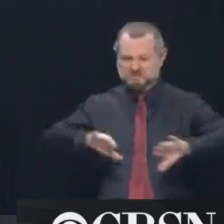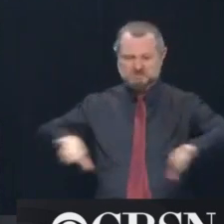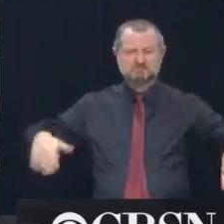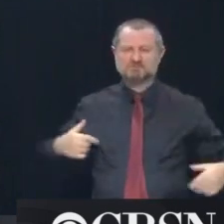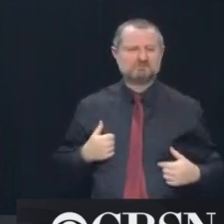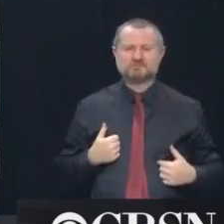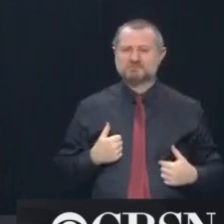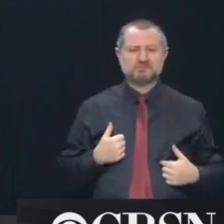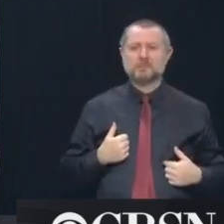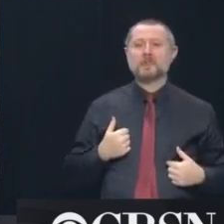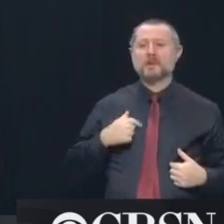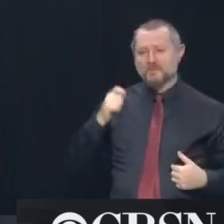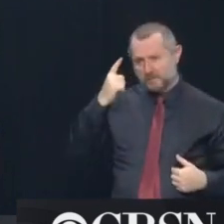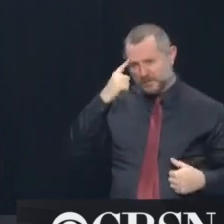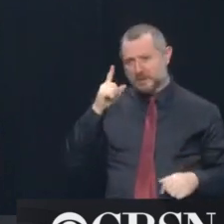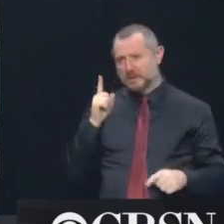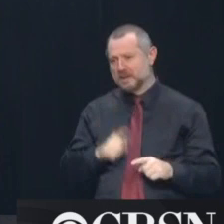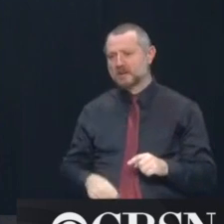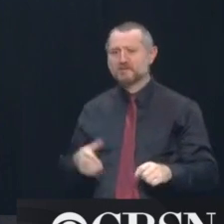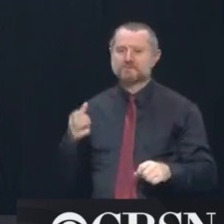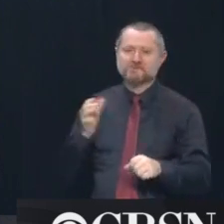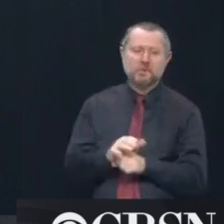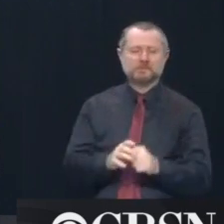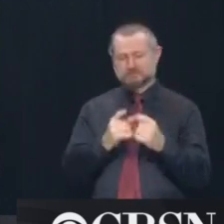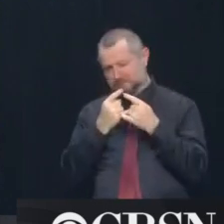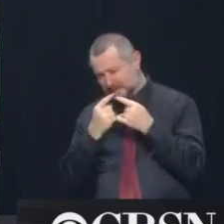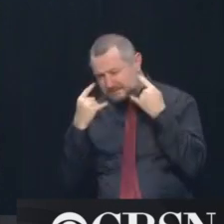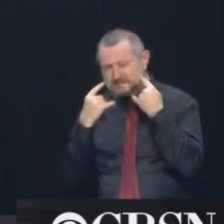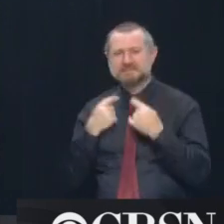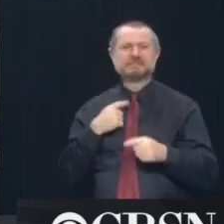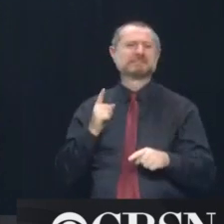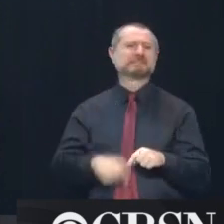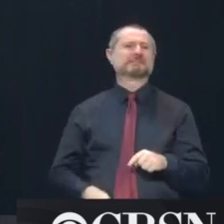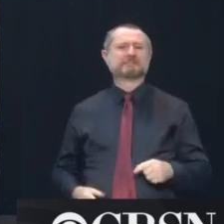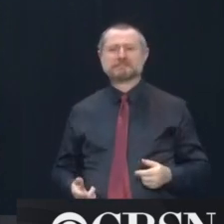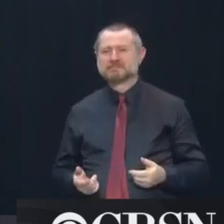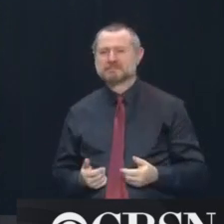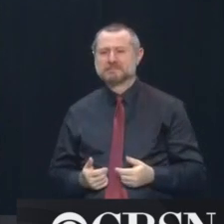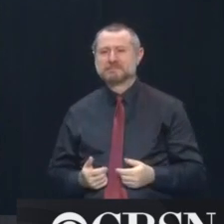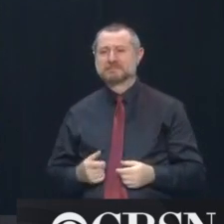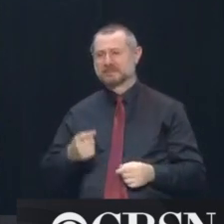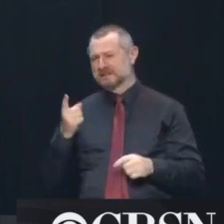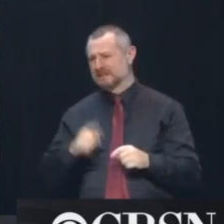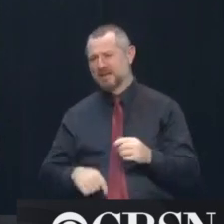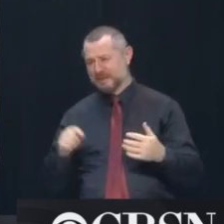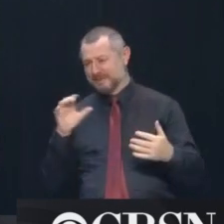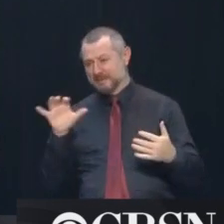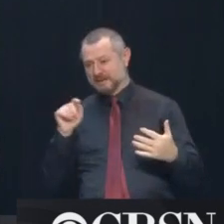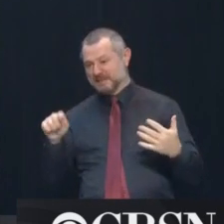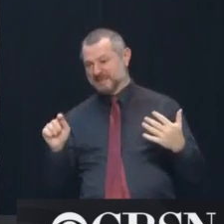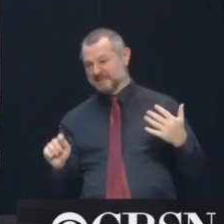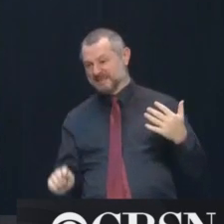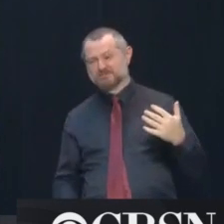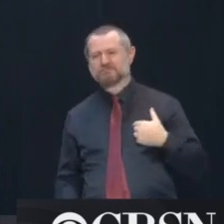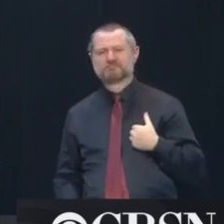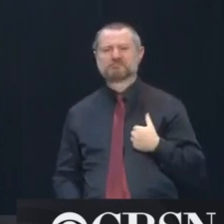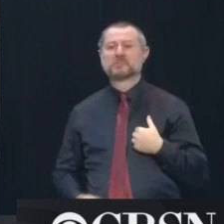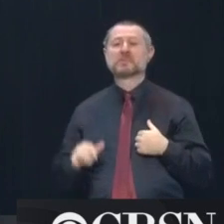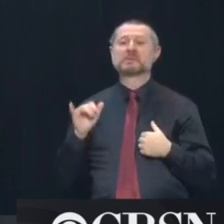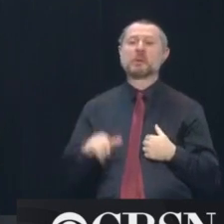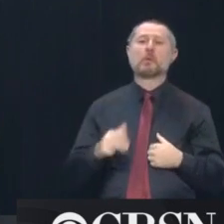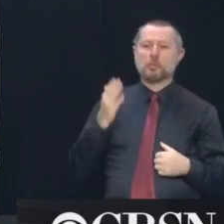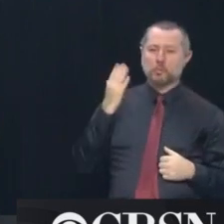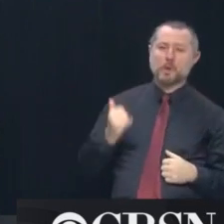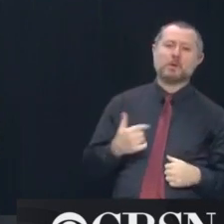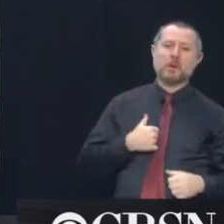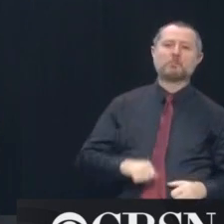can't enforce mask wearing. Government can't enforce any of these things. And that's why I'm so proud of New Yorkers. They